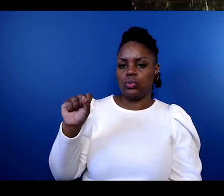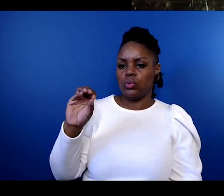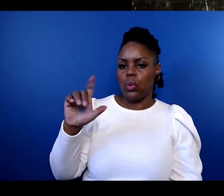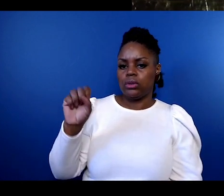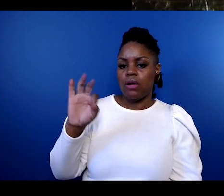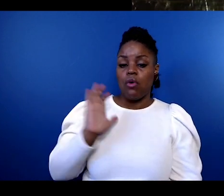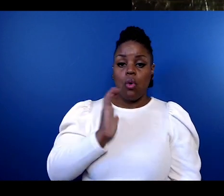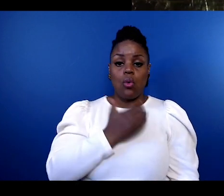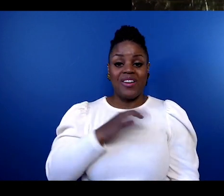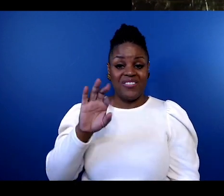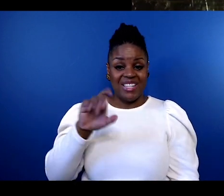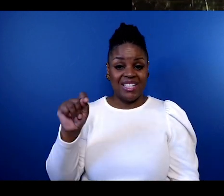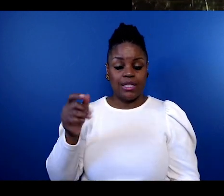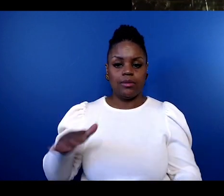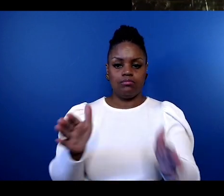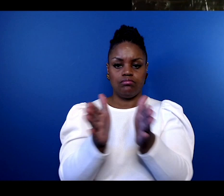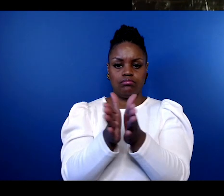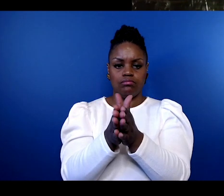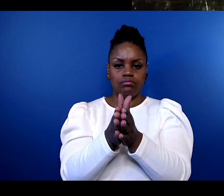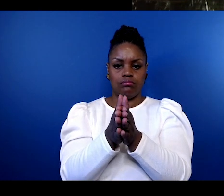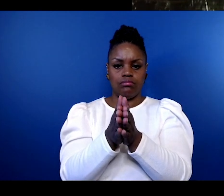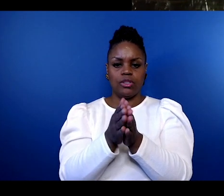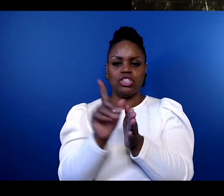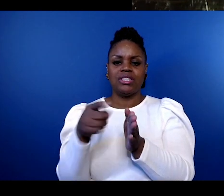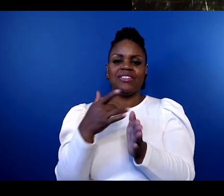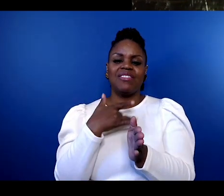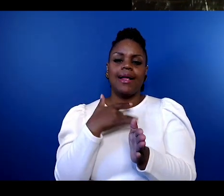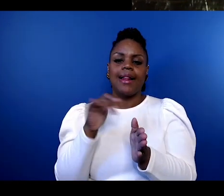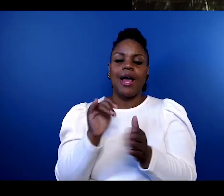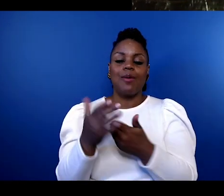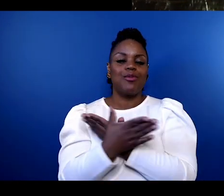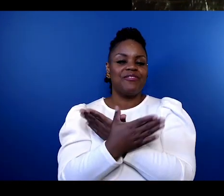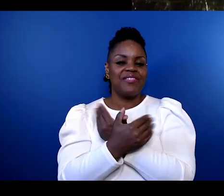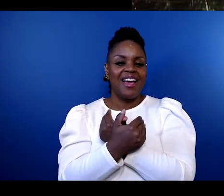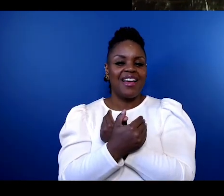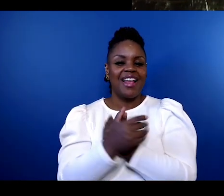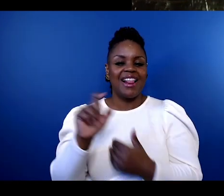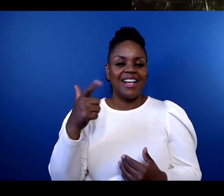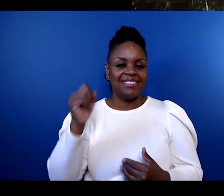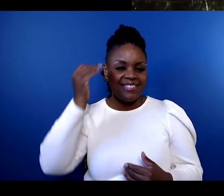Now we're going to push the feet out to at least 2 hands lengths away from the body.